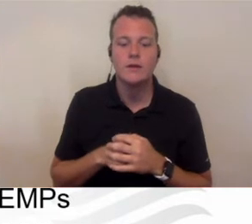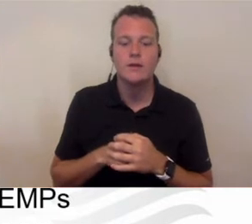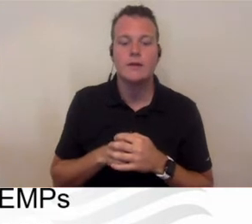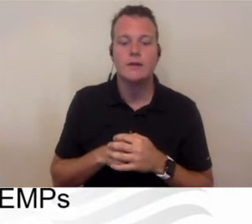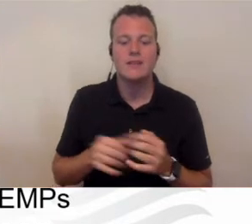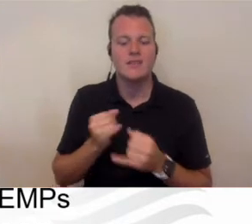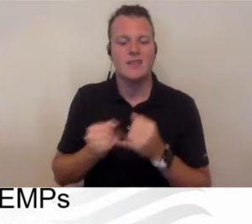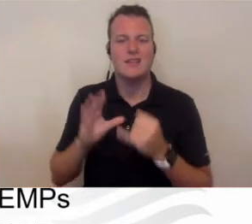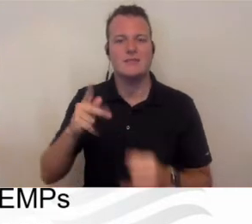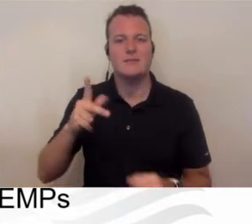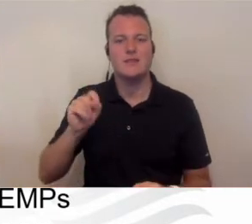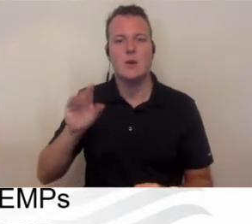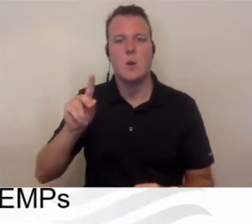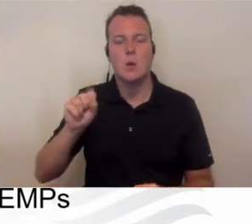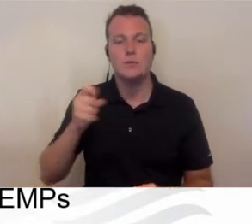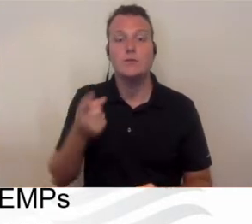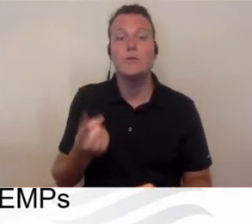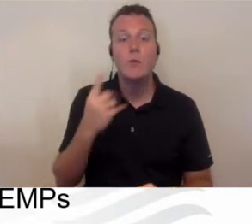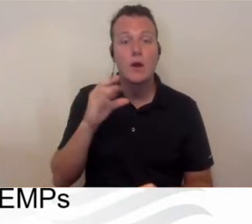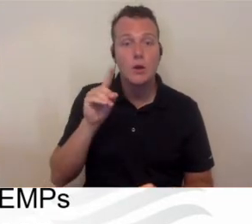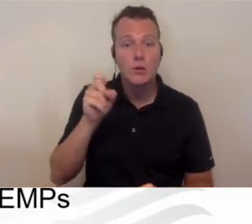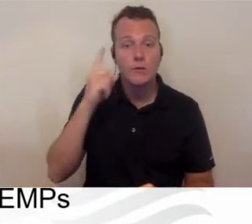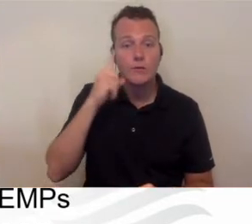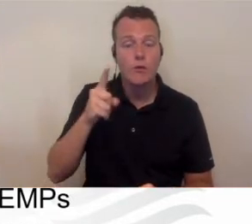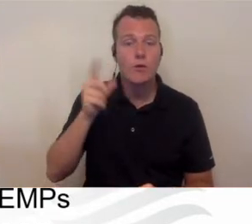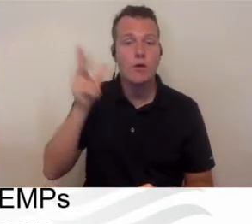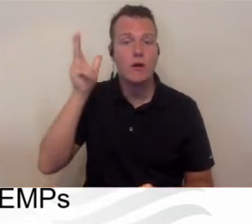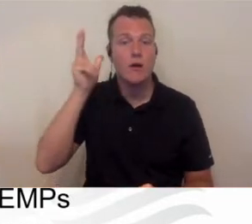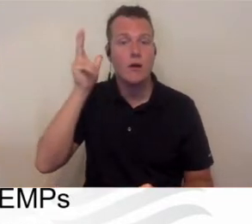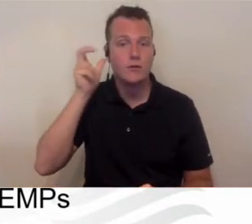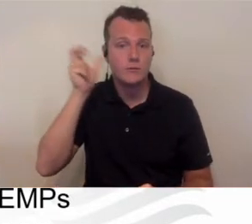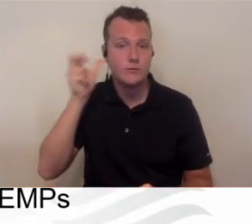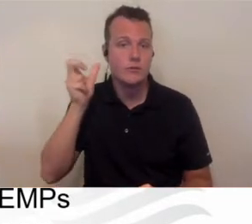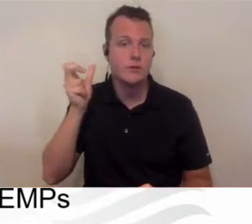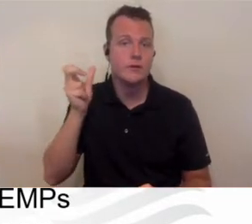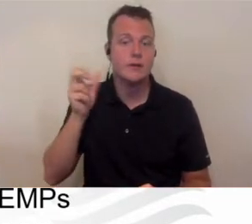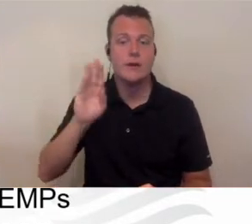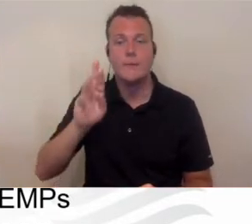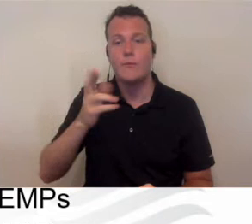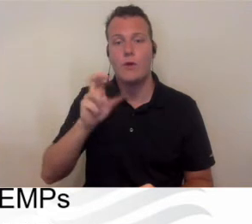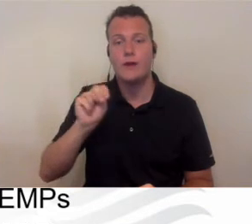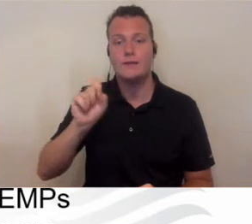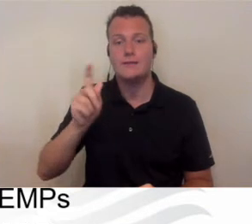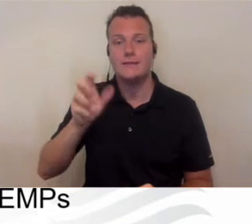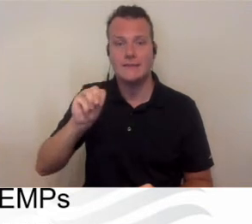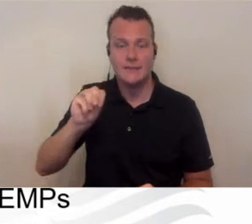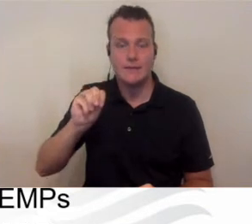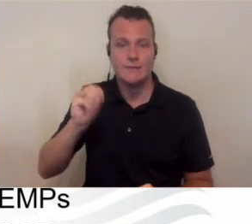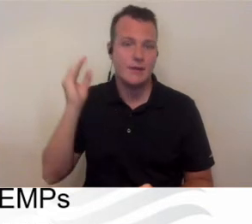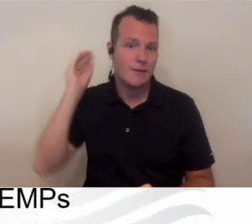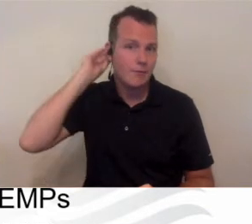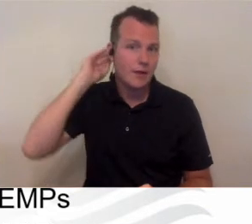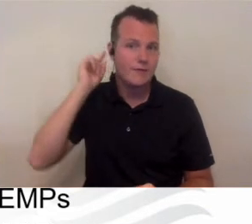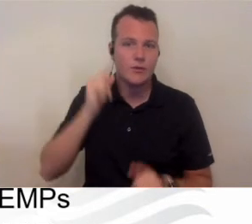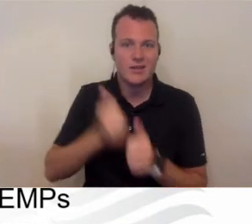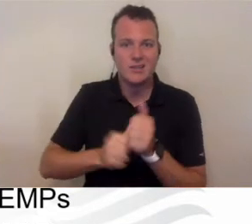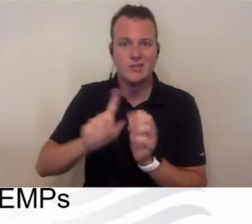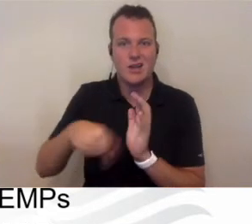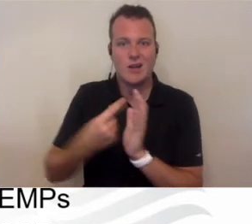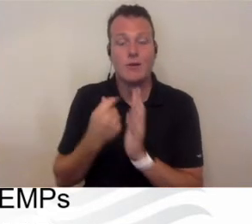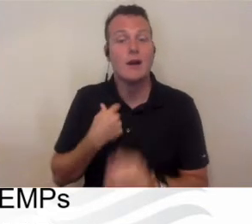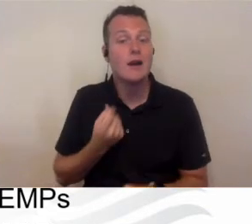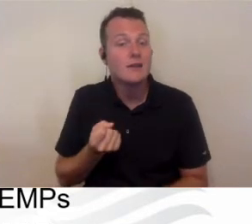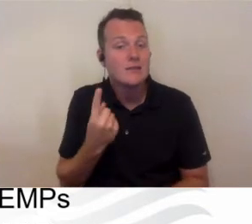one code for auditory brainstem implant, and it's per hour. I understand it takes 4 hours on